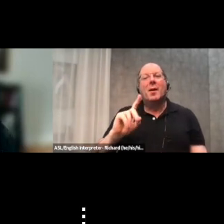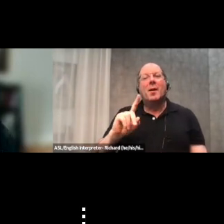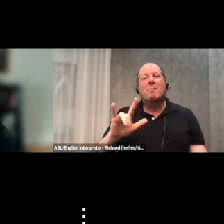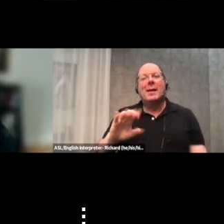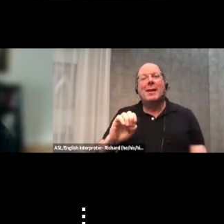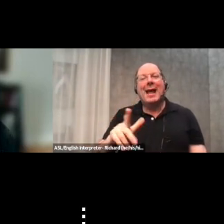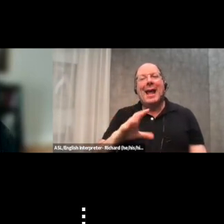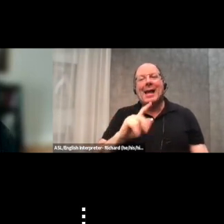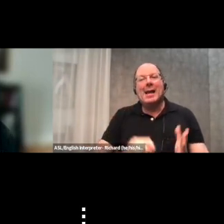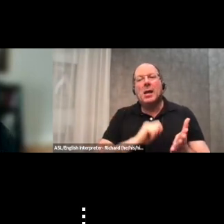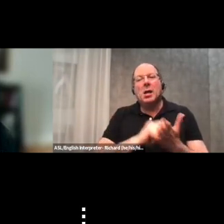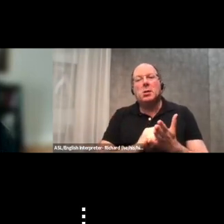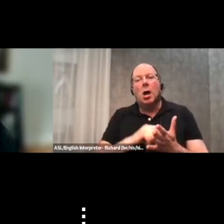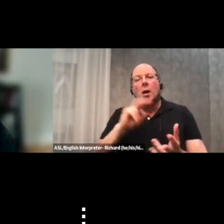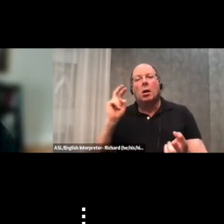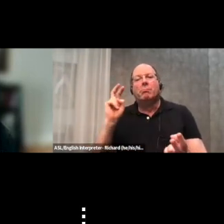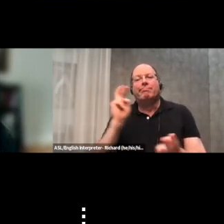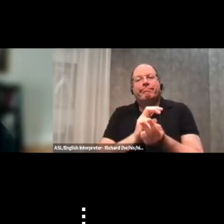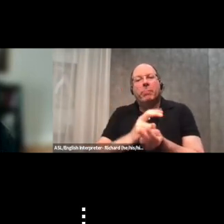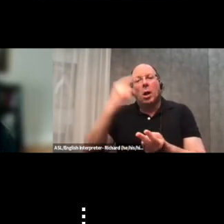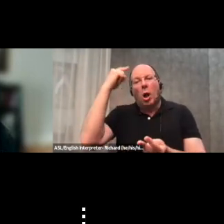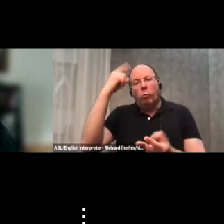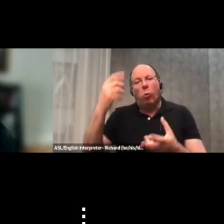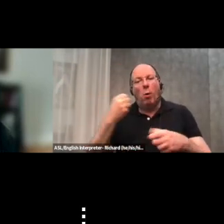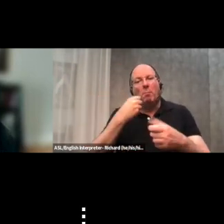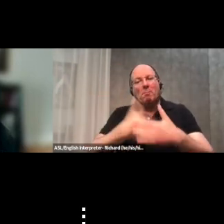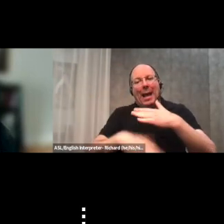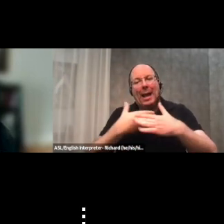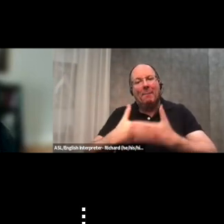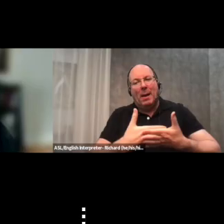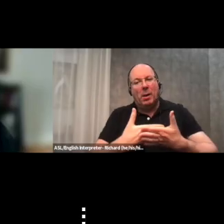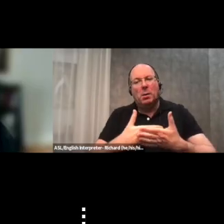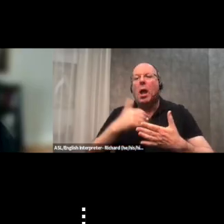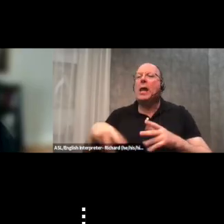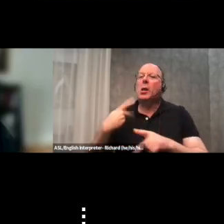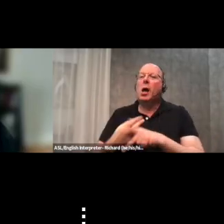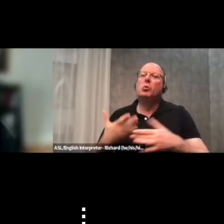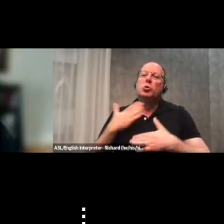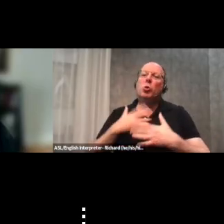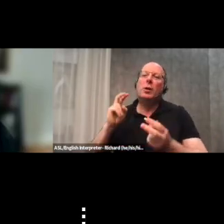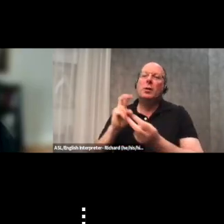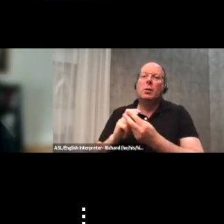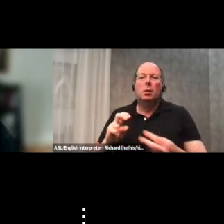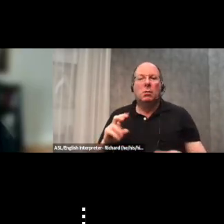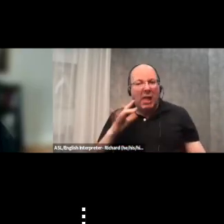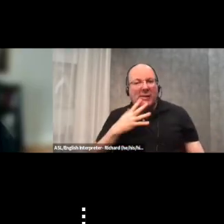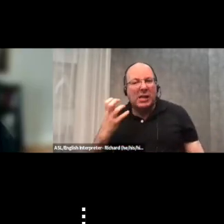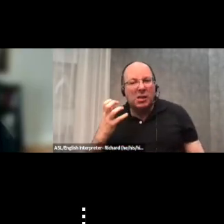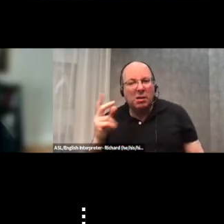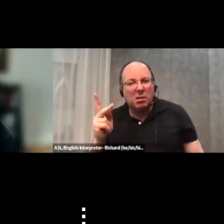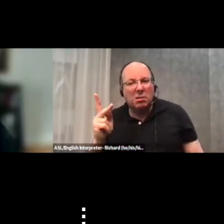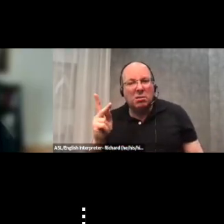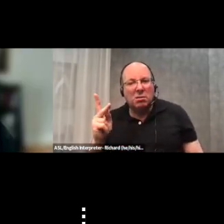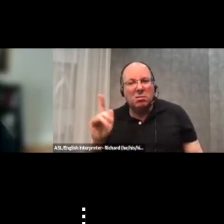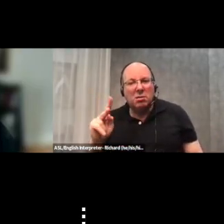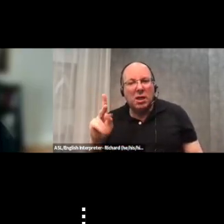procreation. Anything else was considered immoral, ungodly, and kinky. So I think it's also